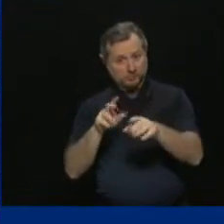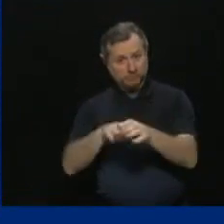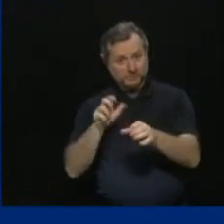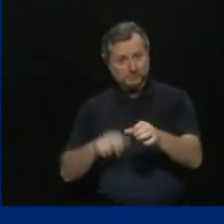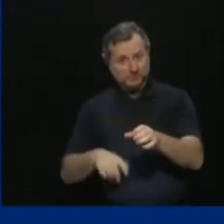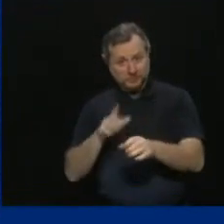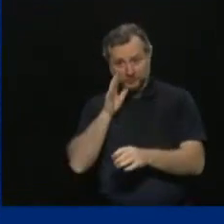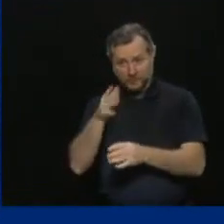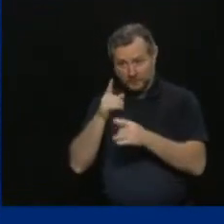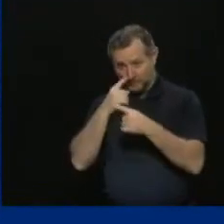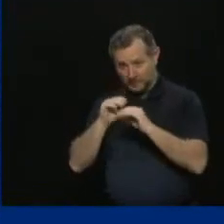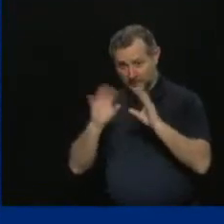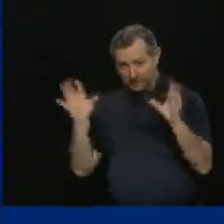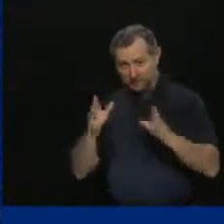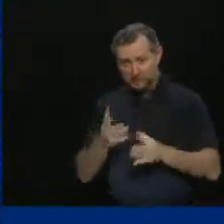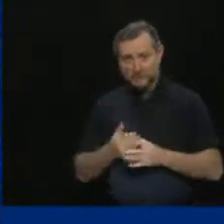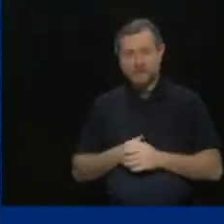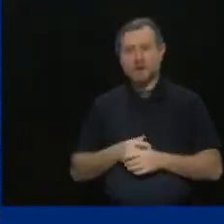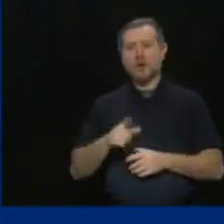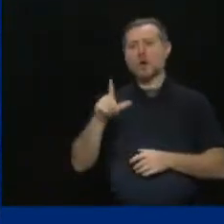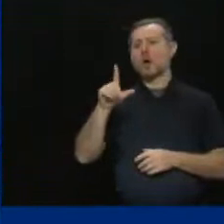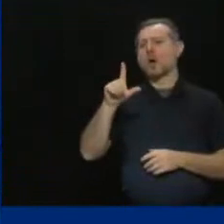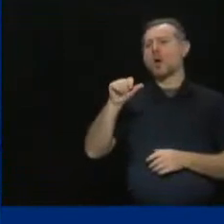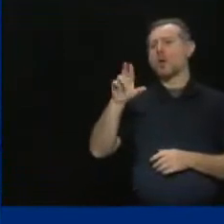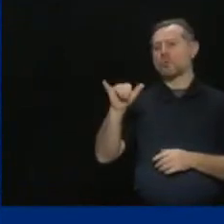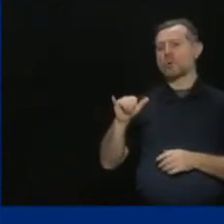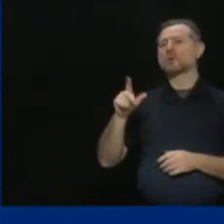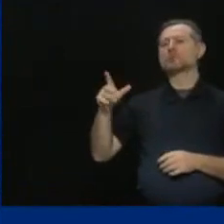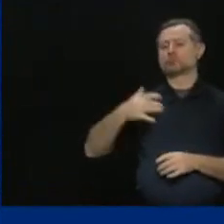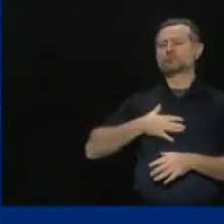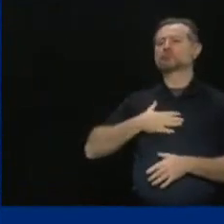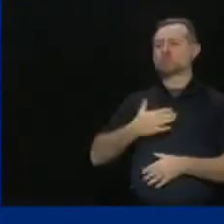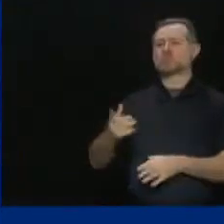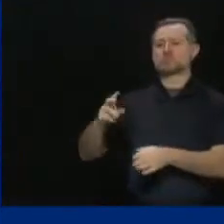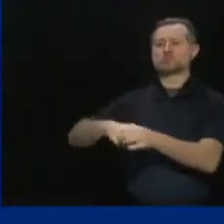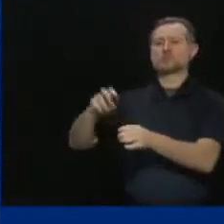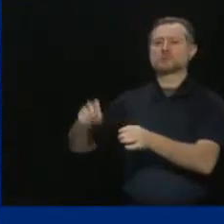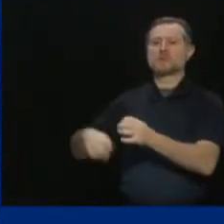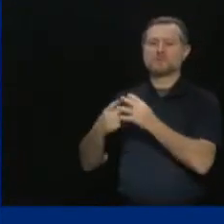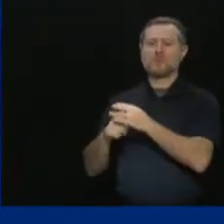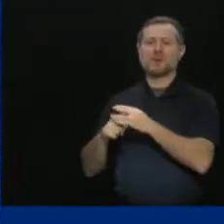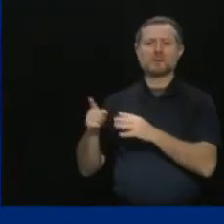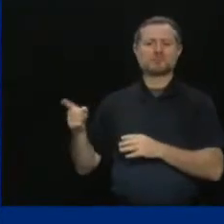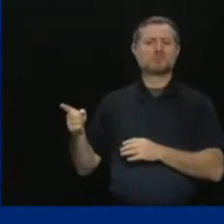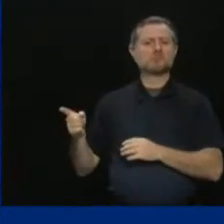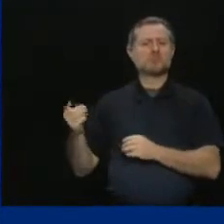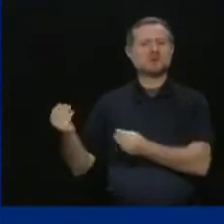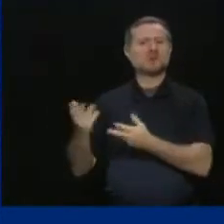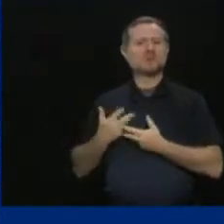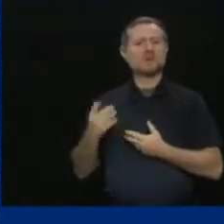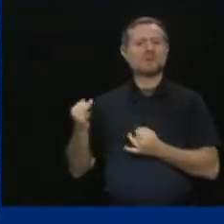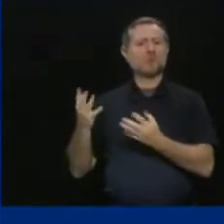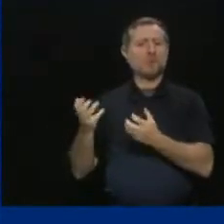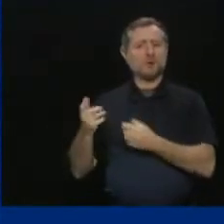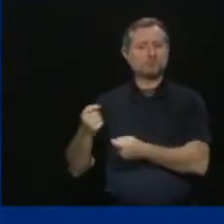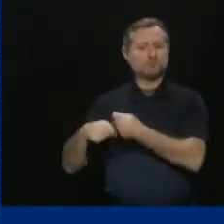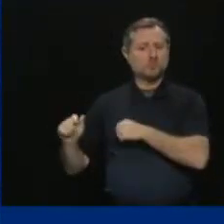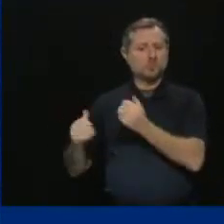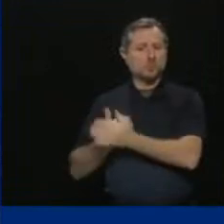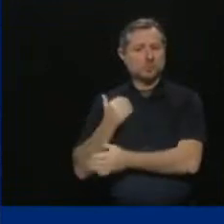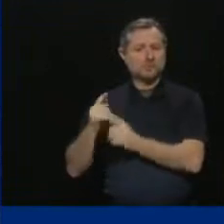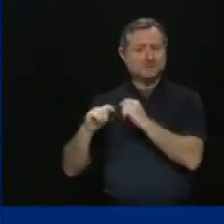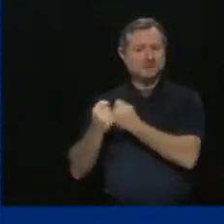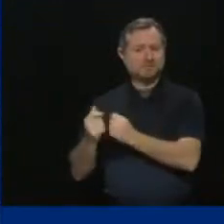Well, he offered to resign. He offered from the very beginning that if I wanted to bring in a new team, and we've been focused on